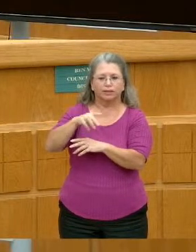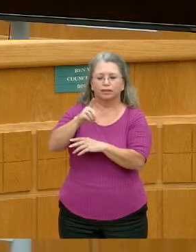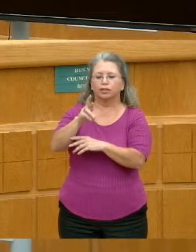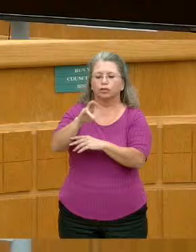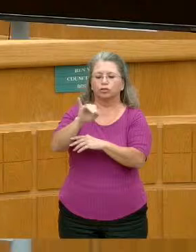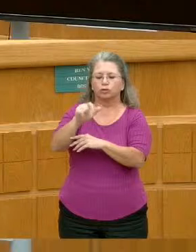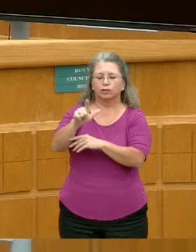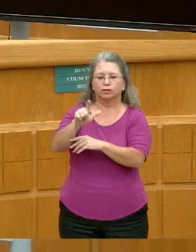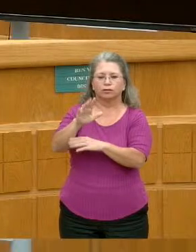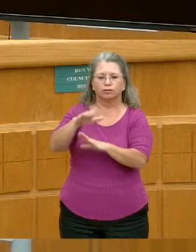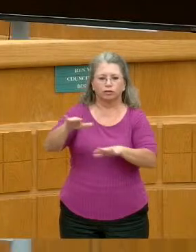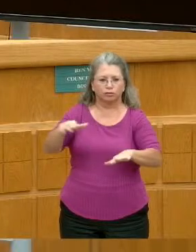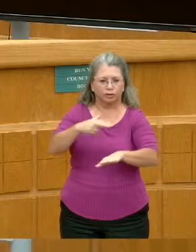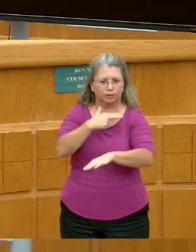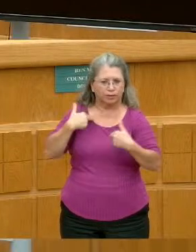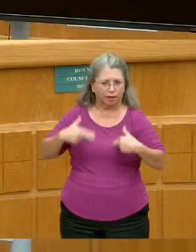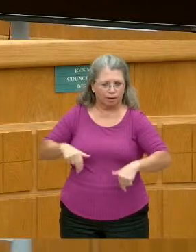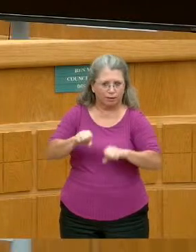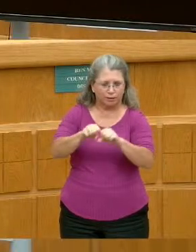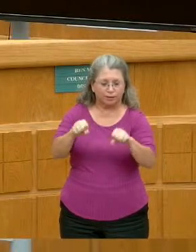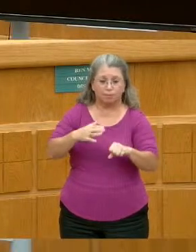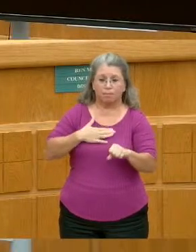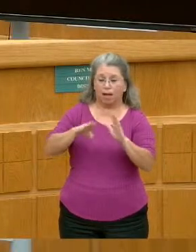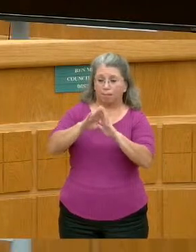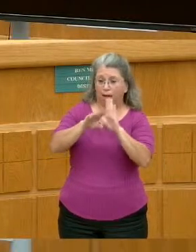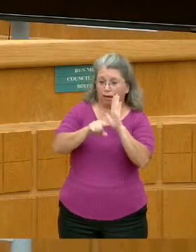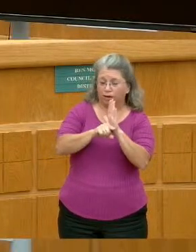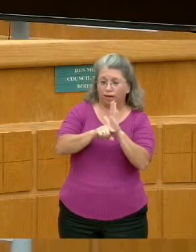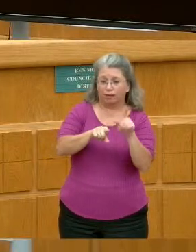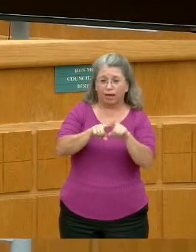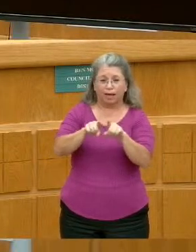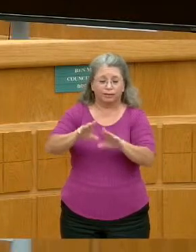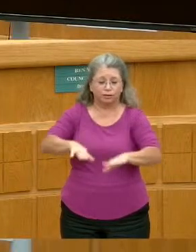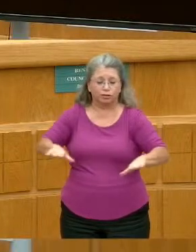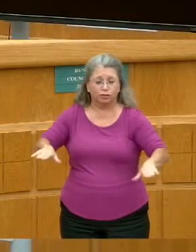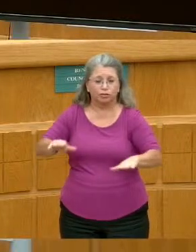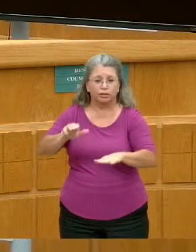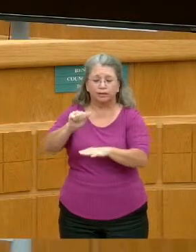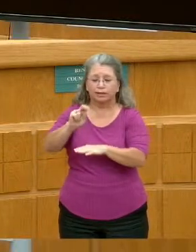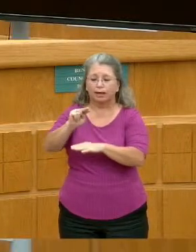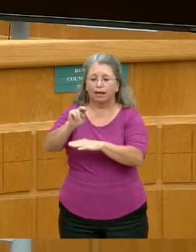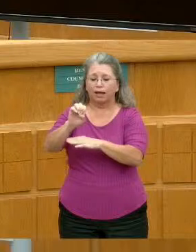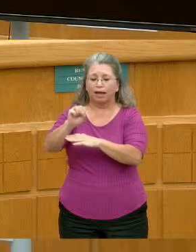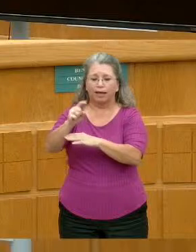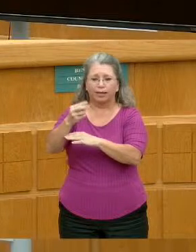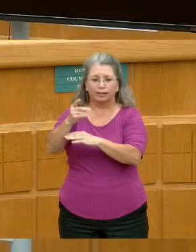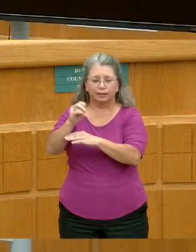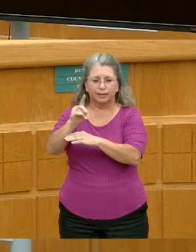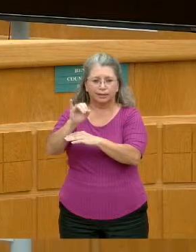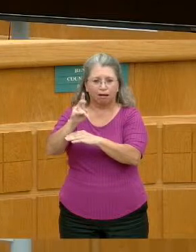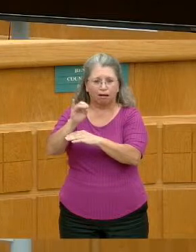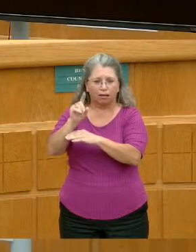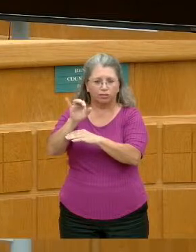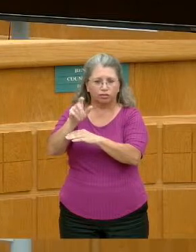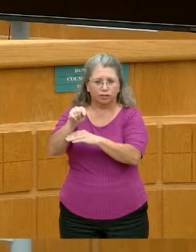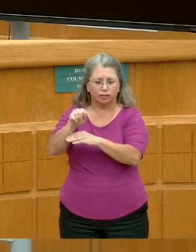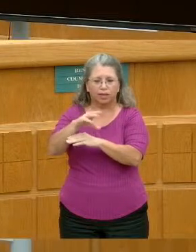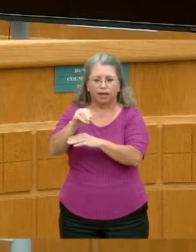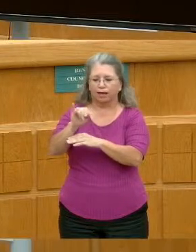System. And my background is as a pediatric anesthesiologist and pediatric intensive care